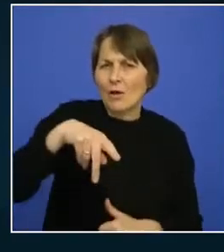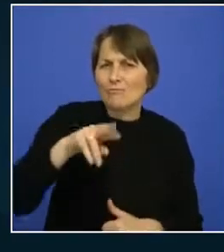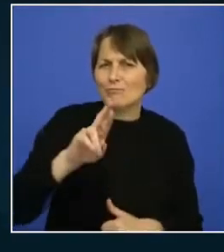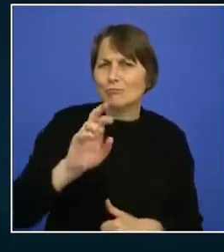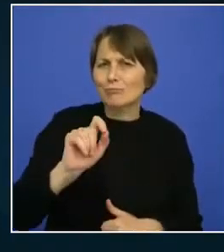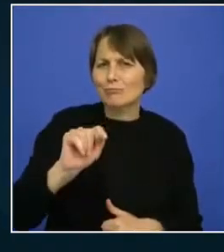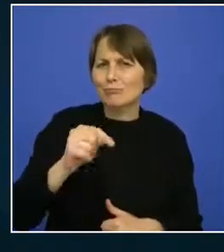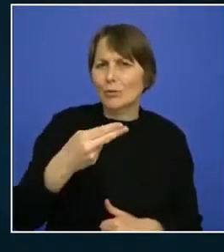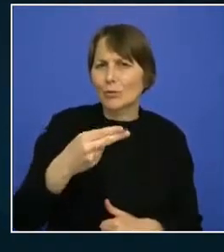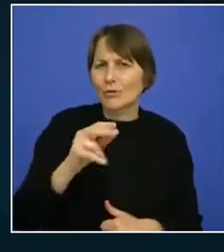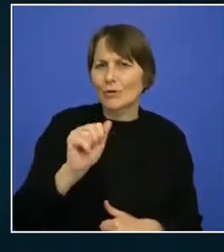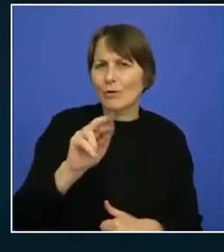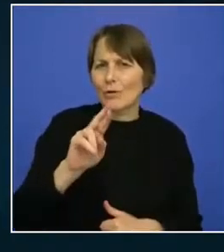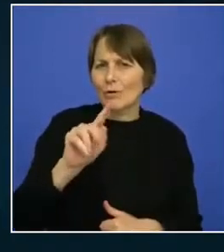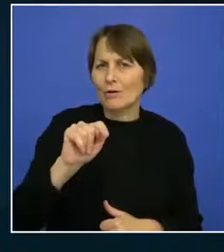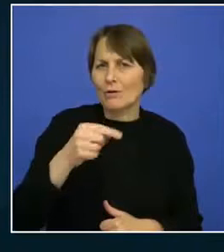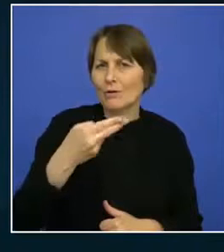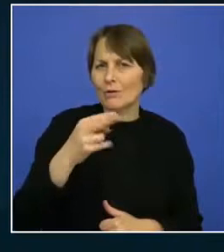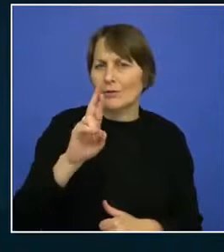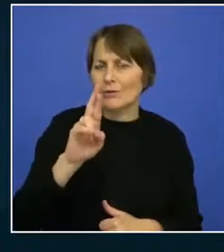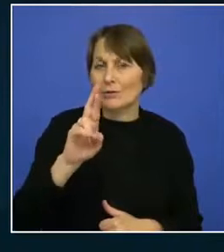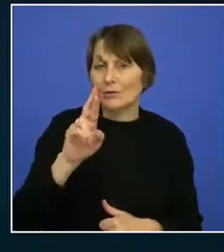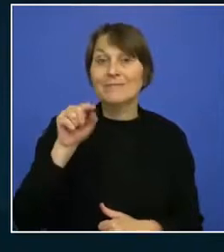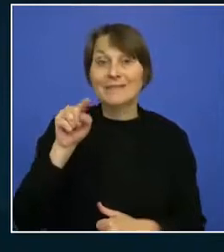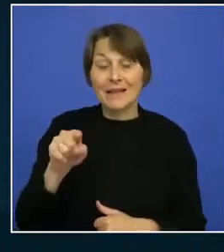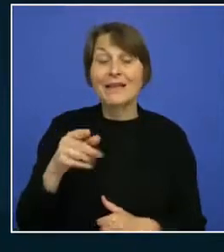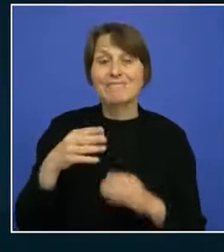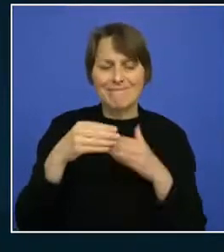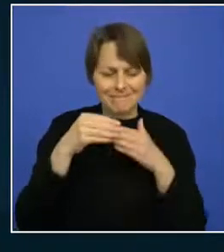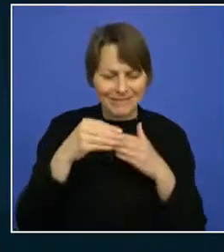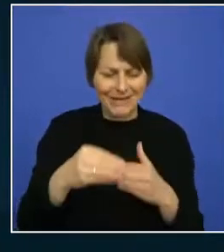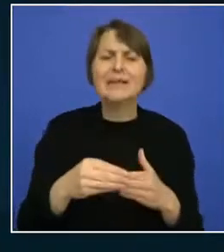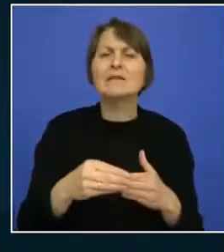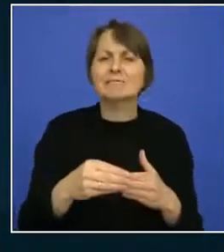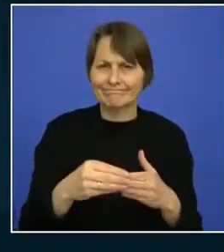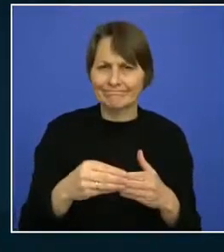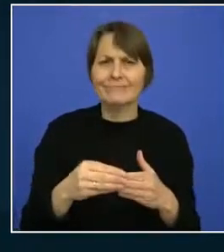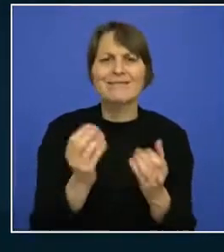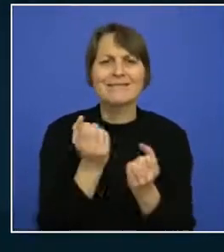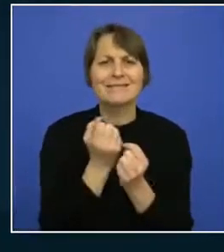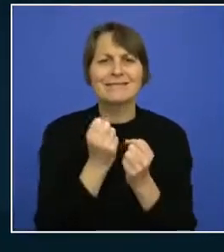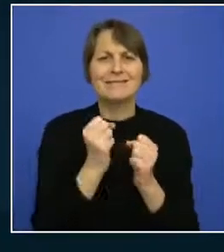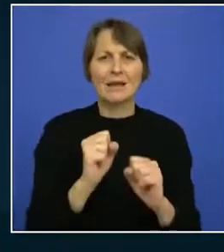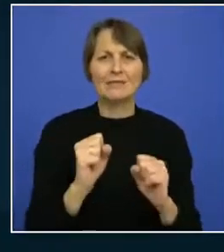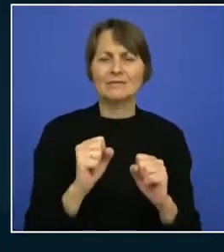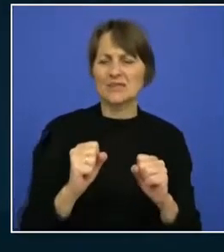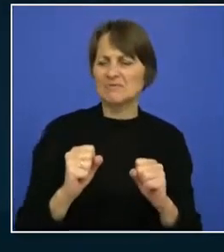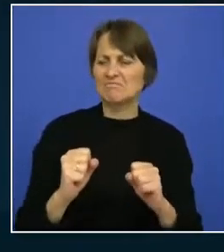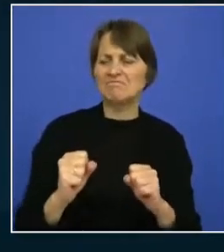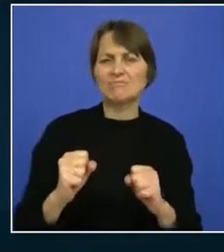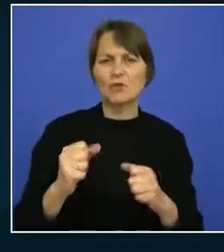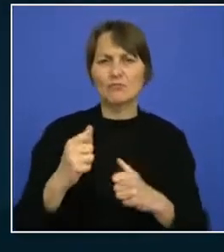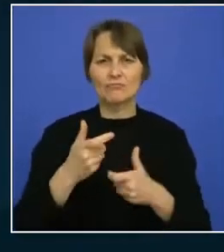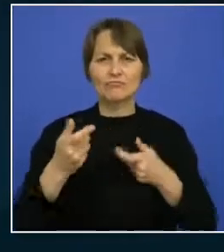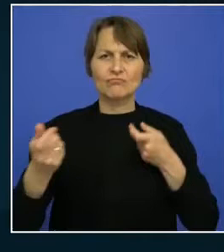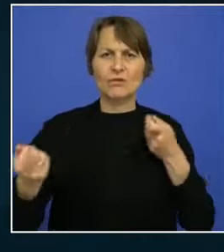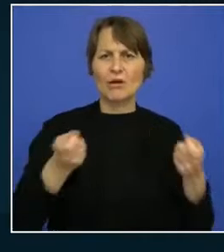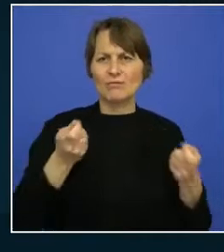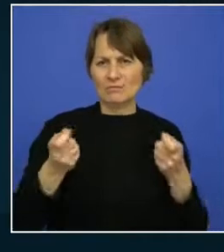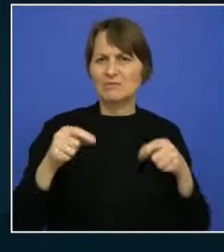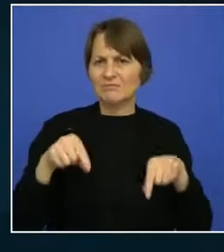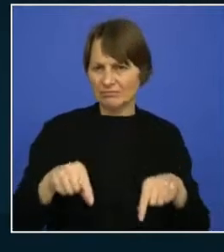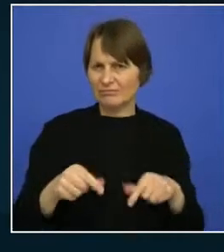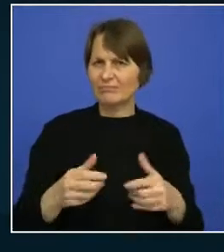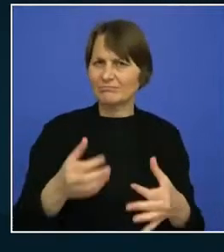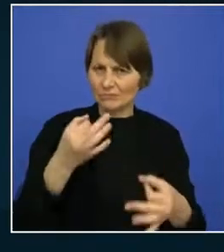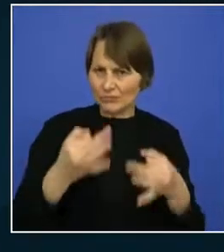leaders of our public safety, government, and justice side of the Microsoft house. And in the